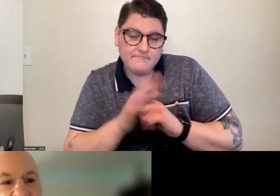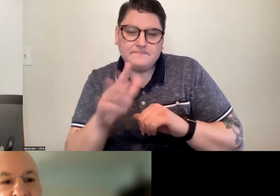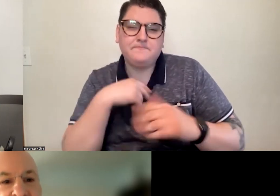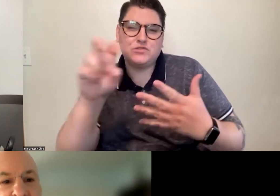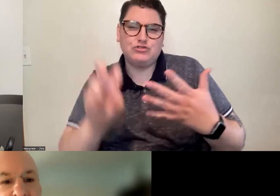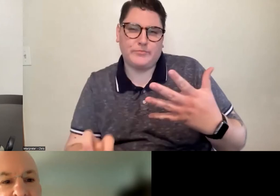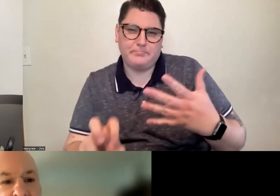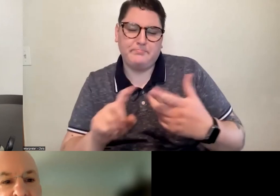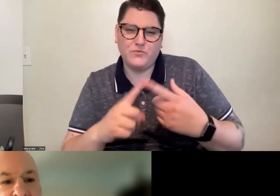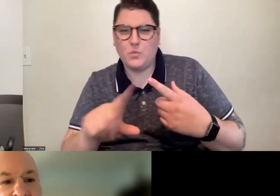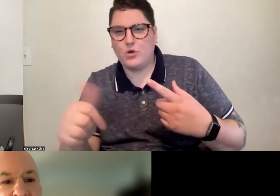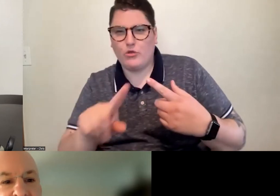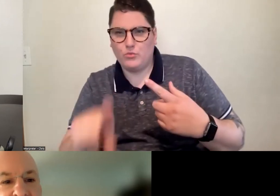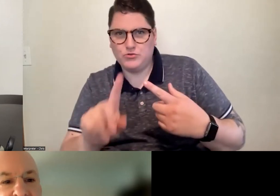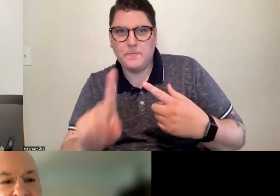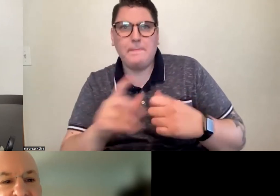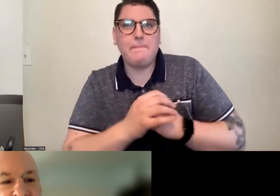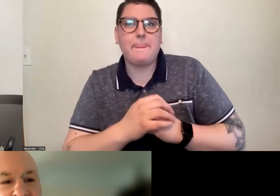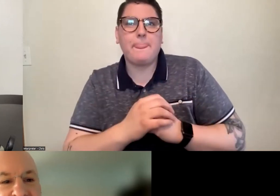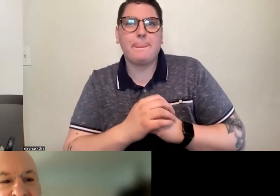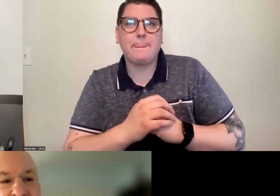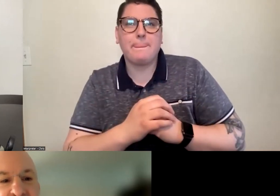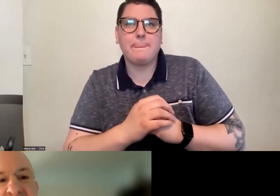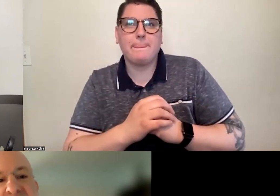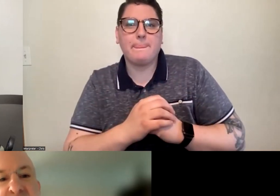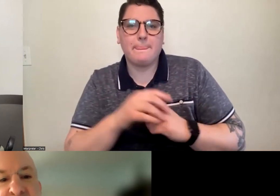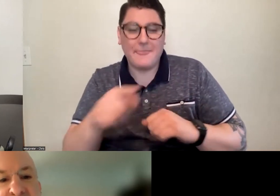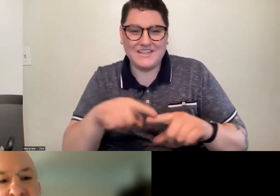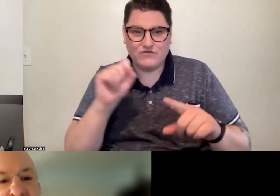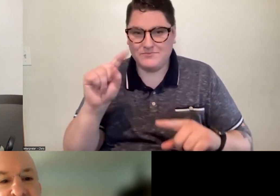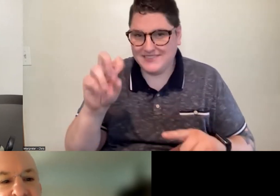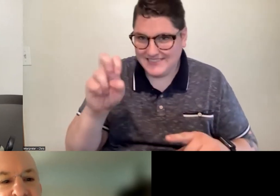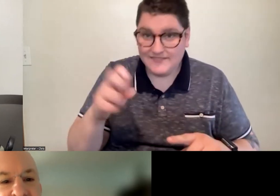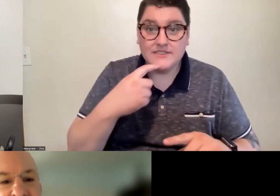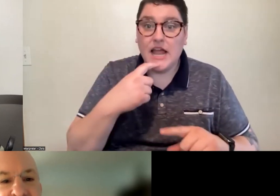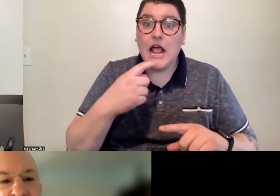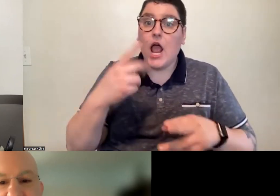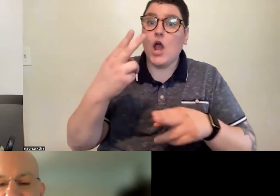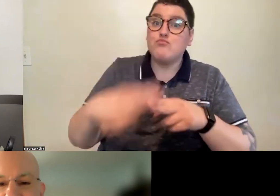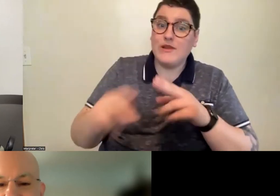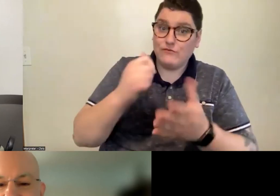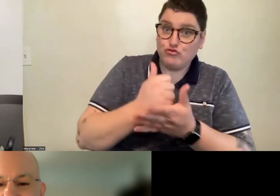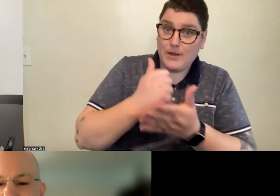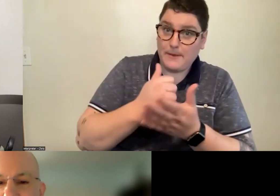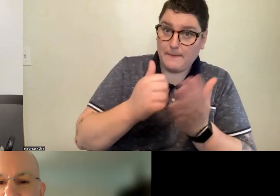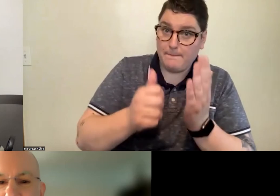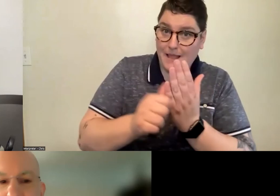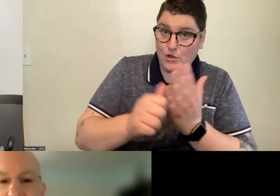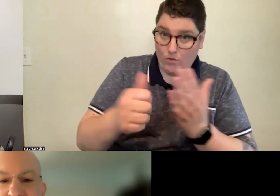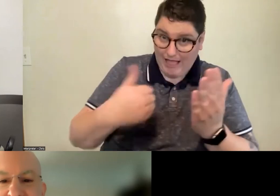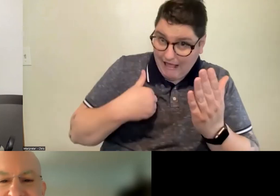one now. This is actually from Steve Lamberti. Is a brief treatment manual available?